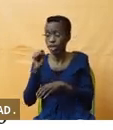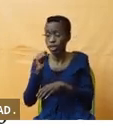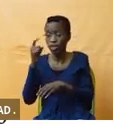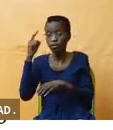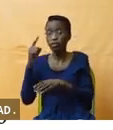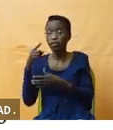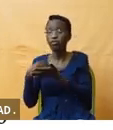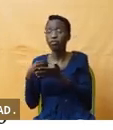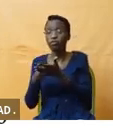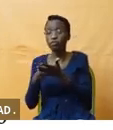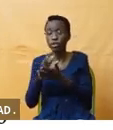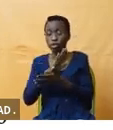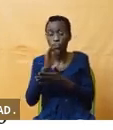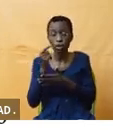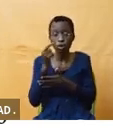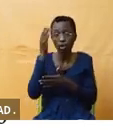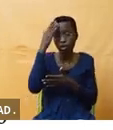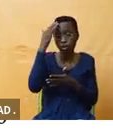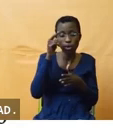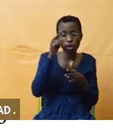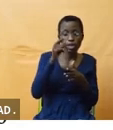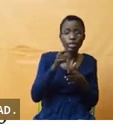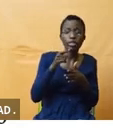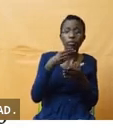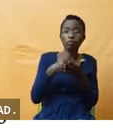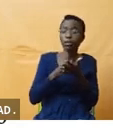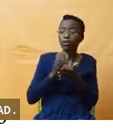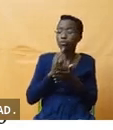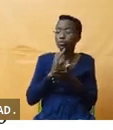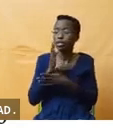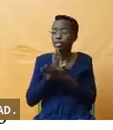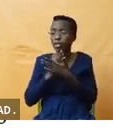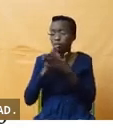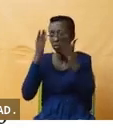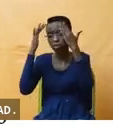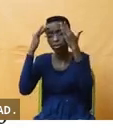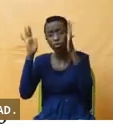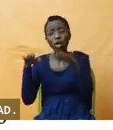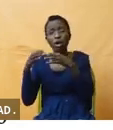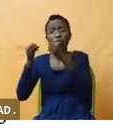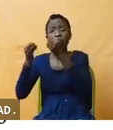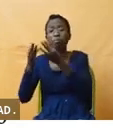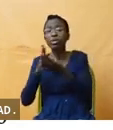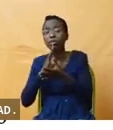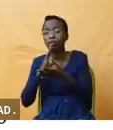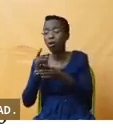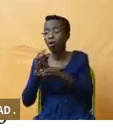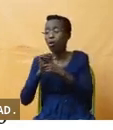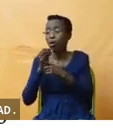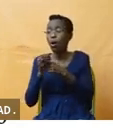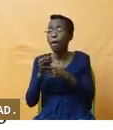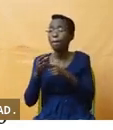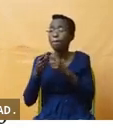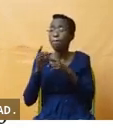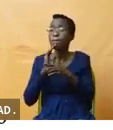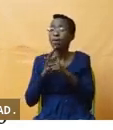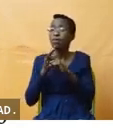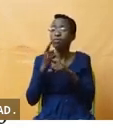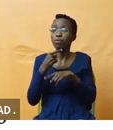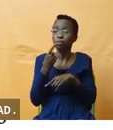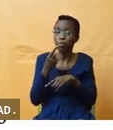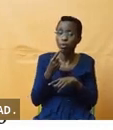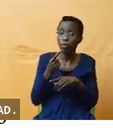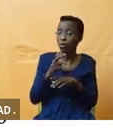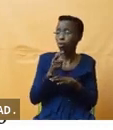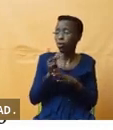know, this amount of money was borrowed. Sometimes you don't even know how much was borrowed or from who that money was borrowed, what project